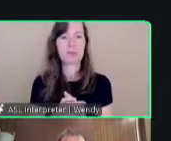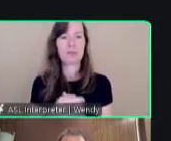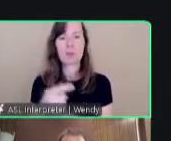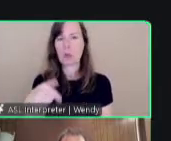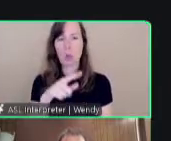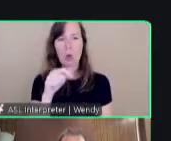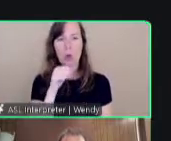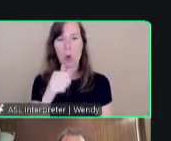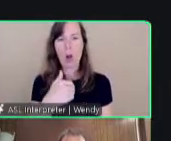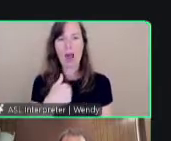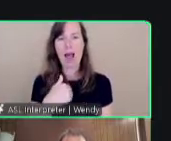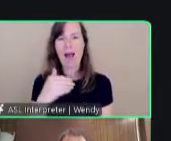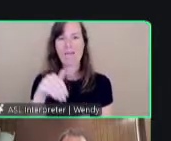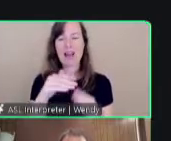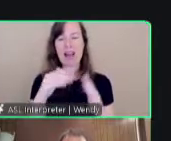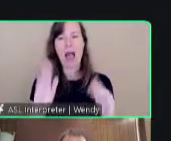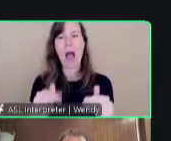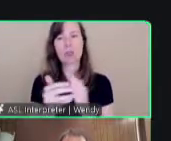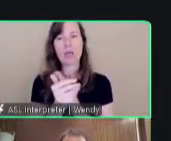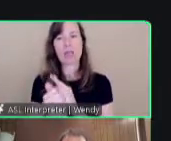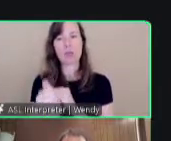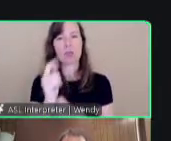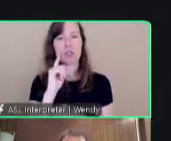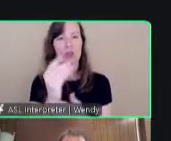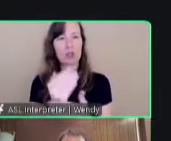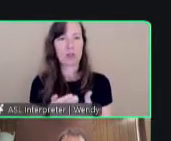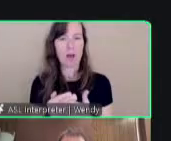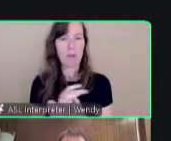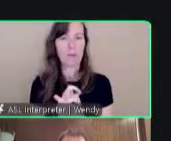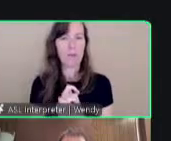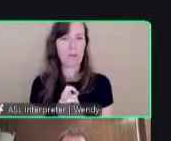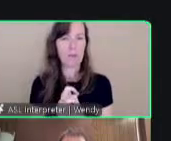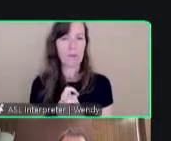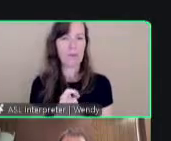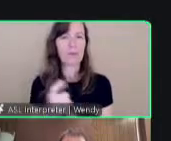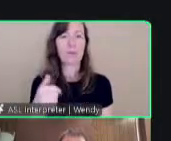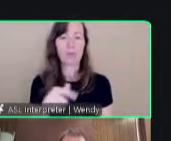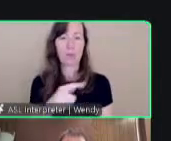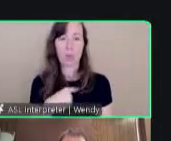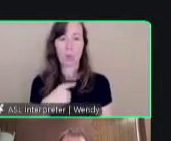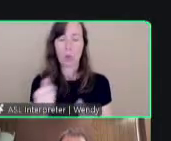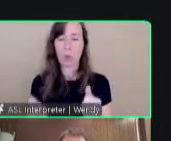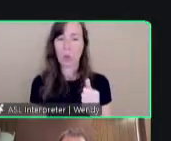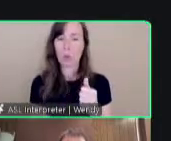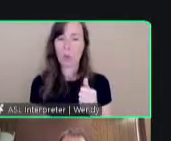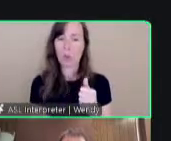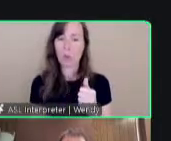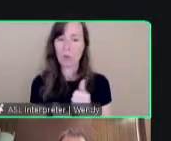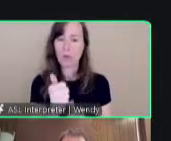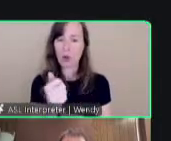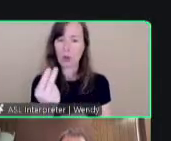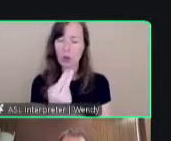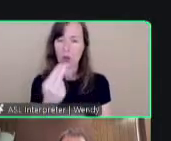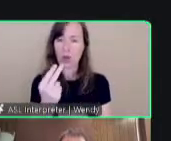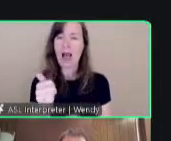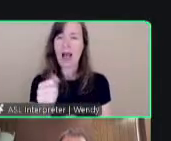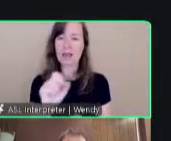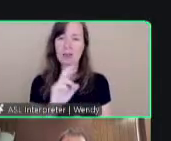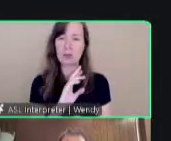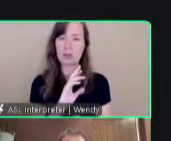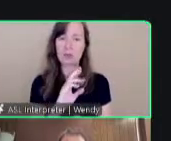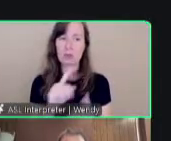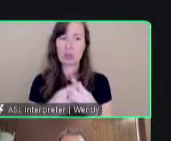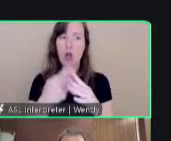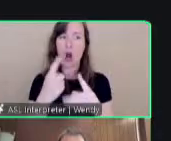expertise. As we fully utilize the Ely building, we're going to be